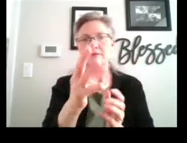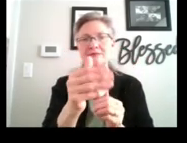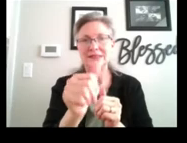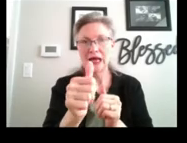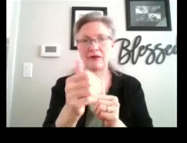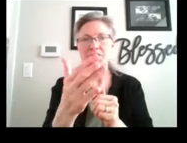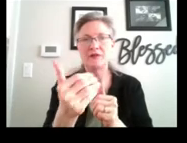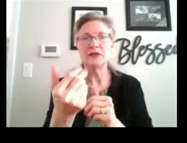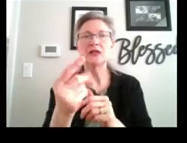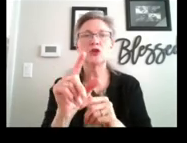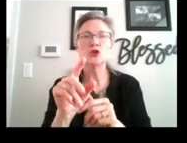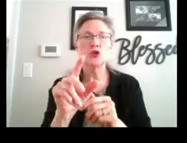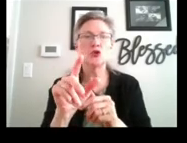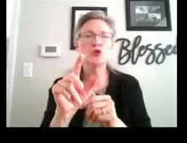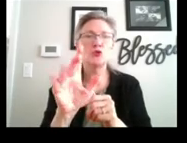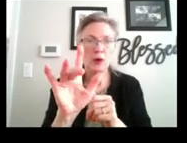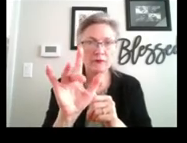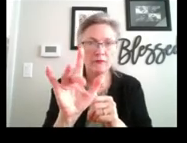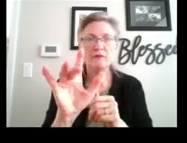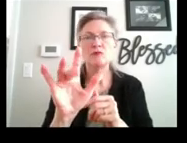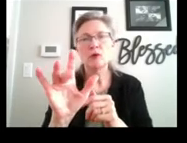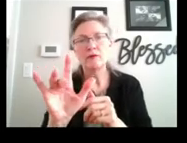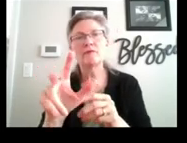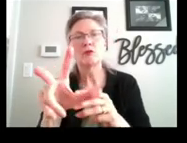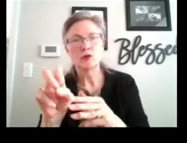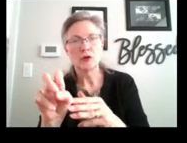at 4:30.